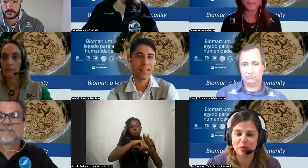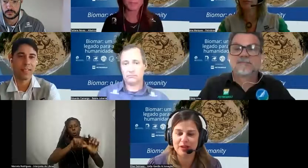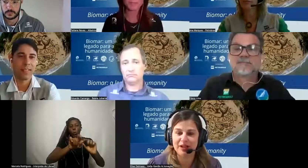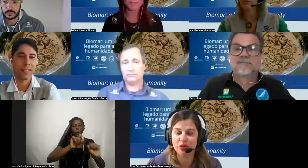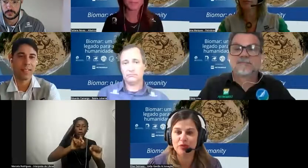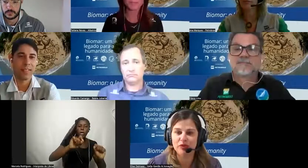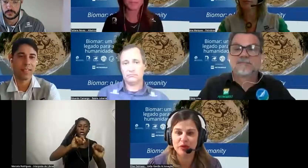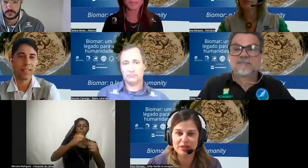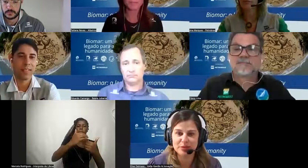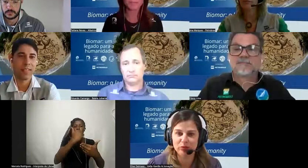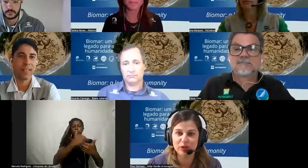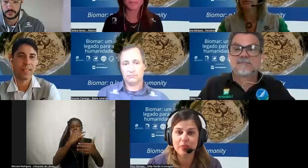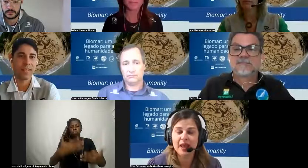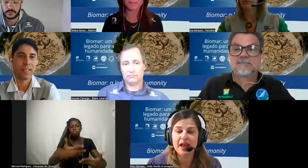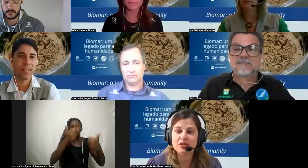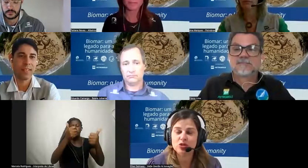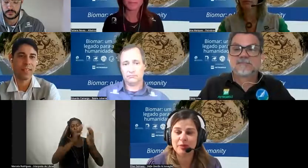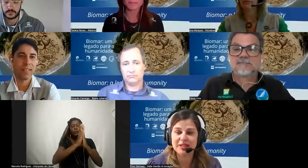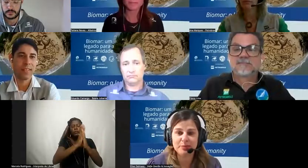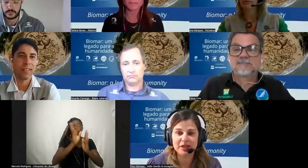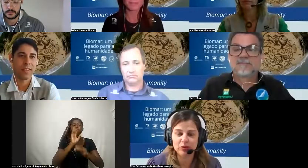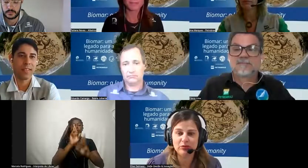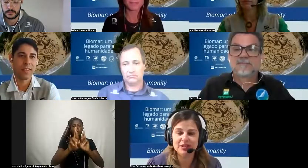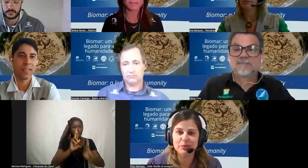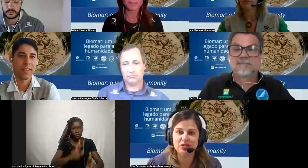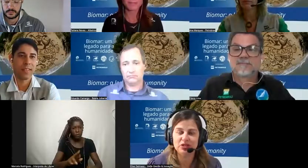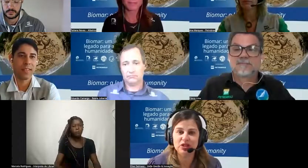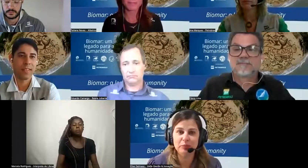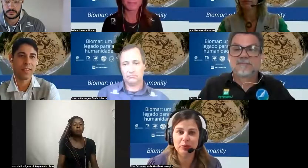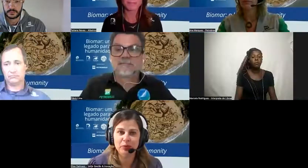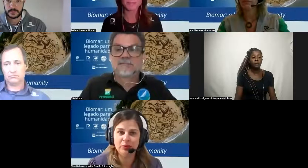very important for us that you complete the poll.